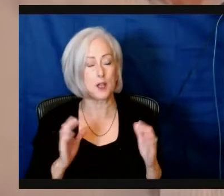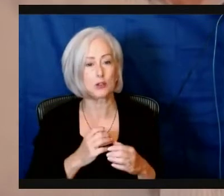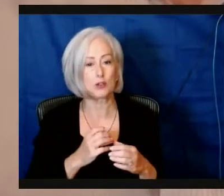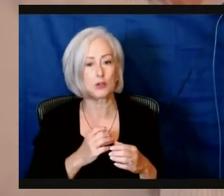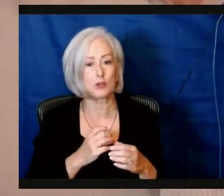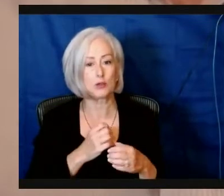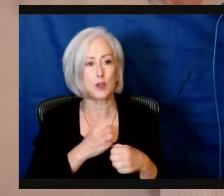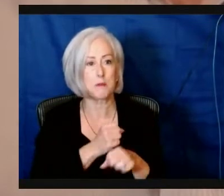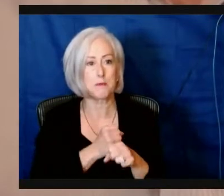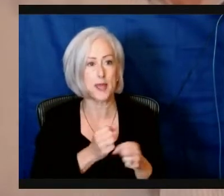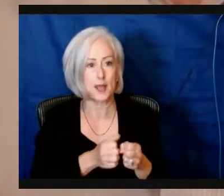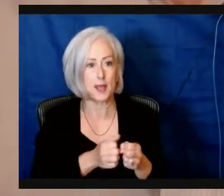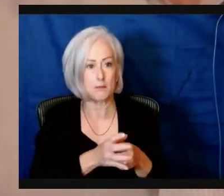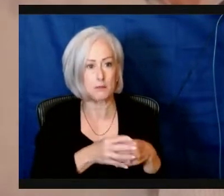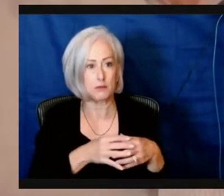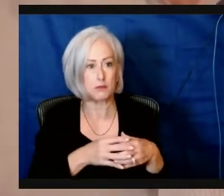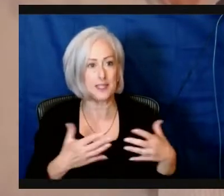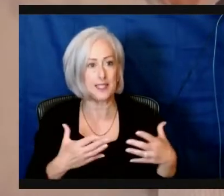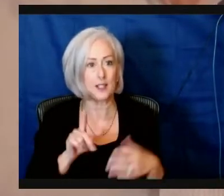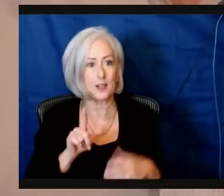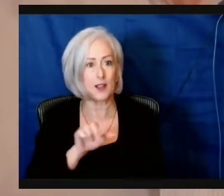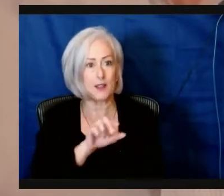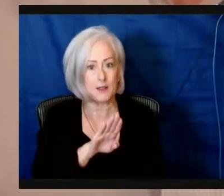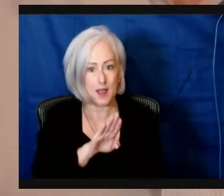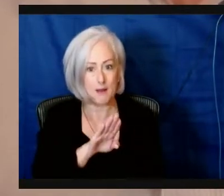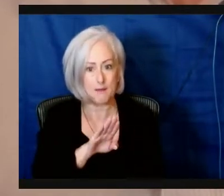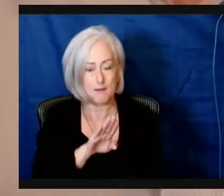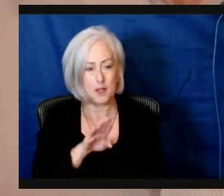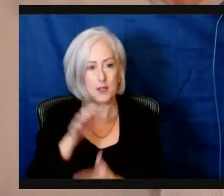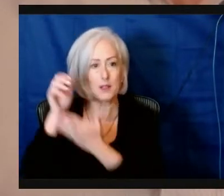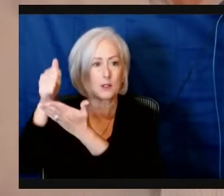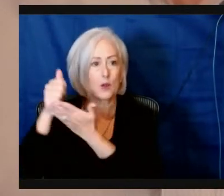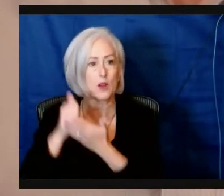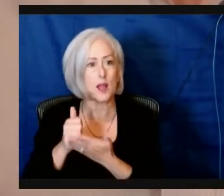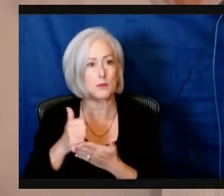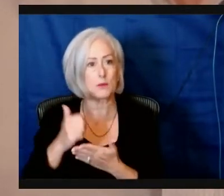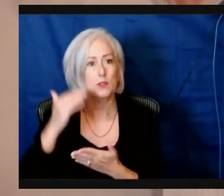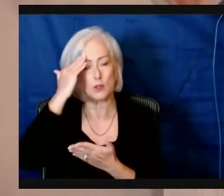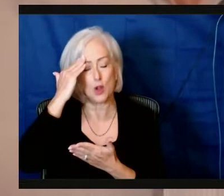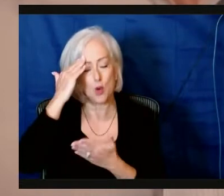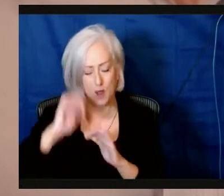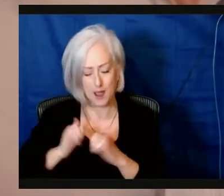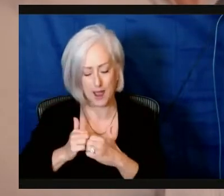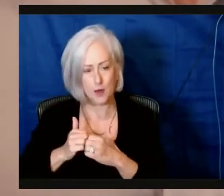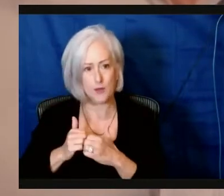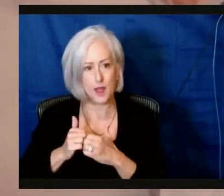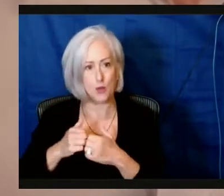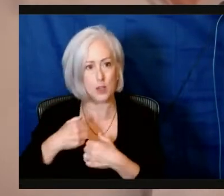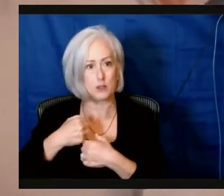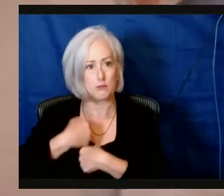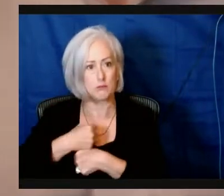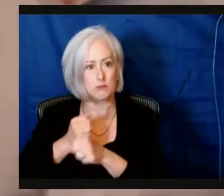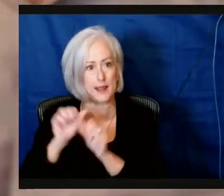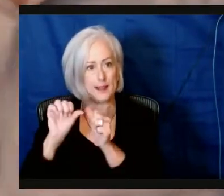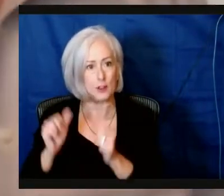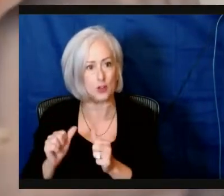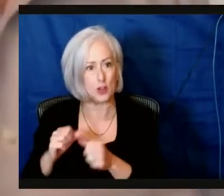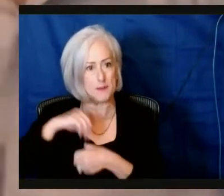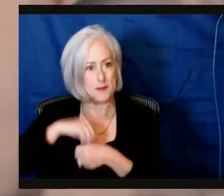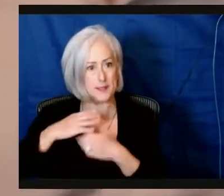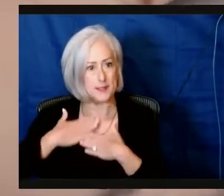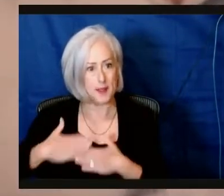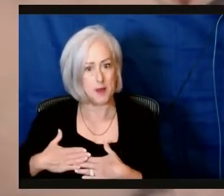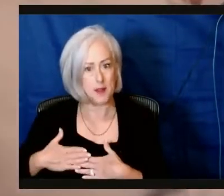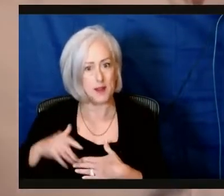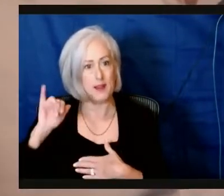us a better understanding of how they would naturally form in the body. And the ISS is obviously a very